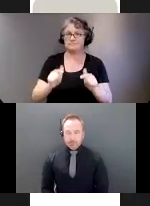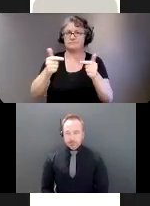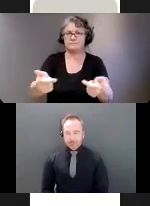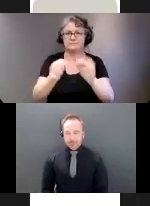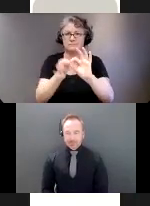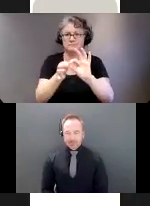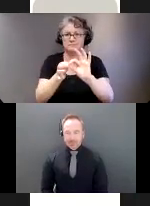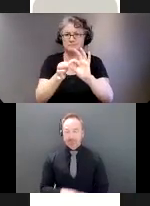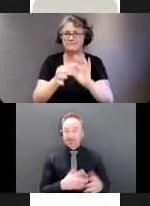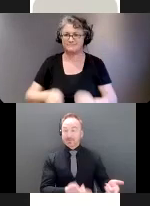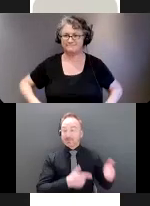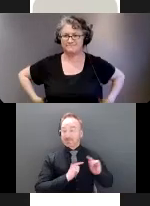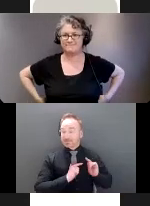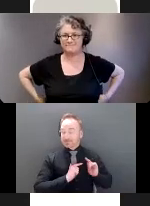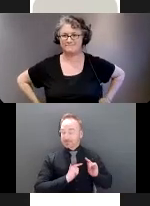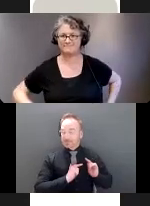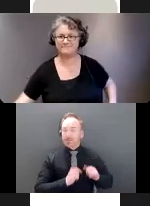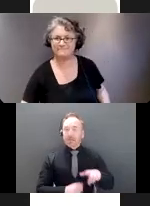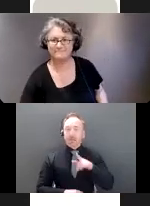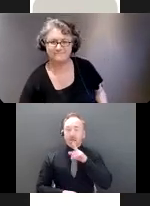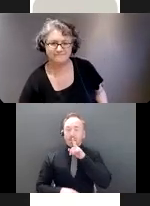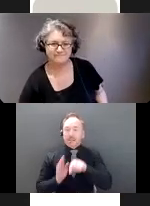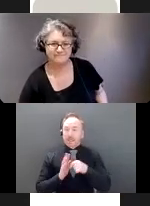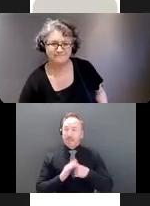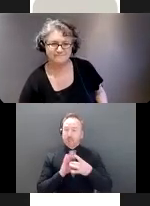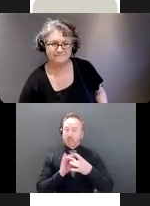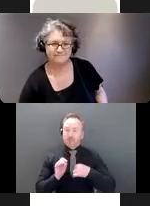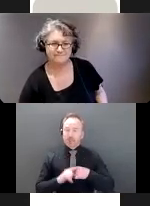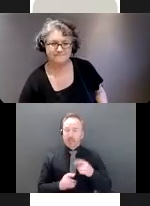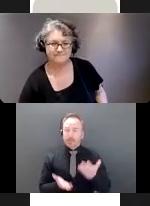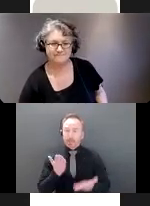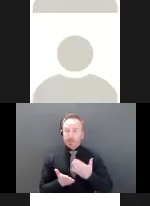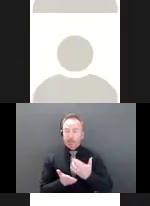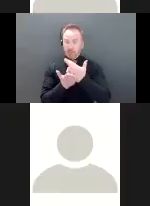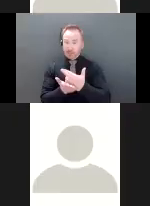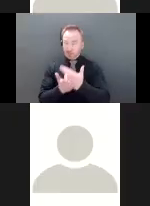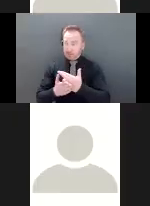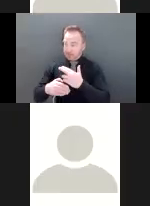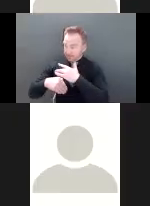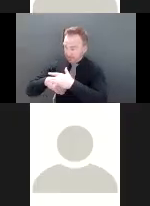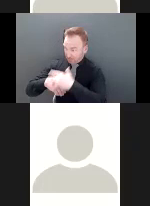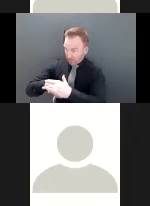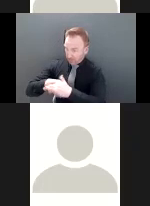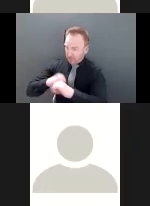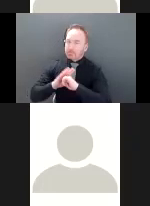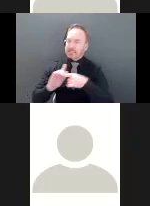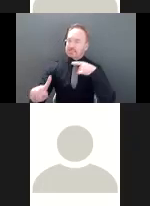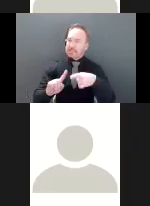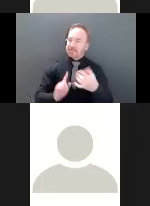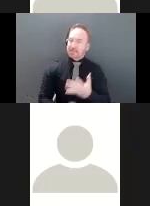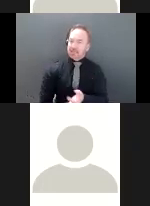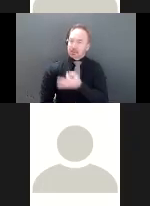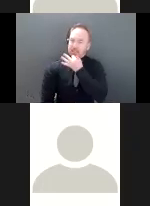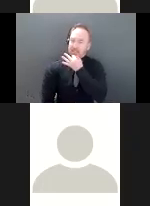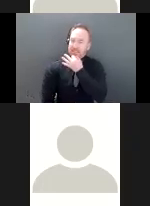well. There might be, as I say, a resource available, but it doesn't have that specific expertise.